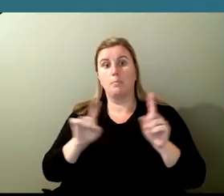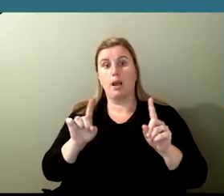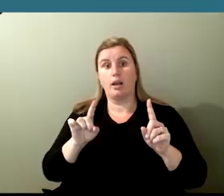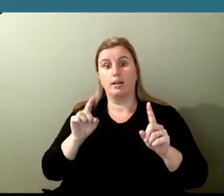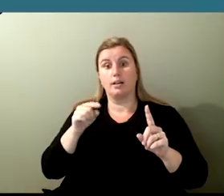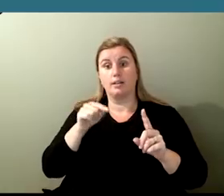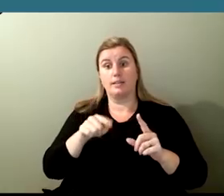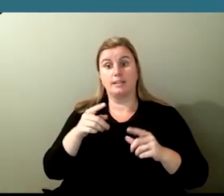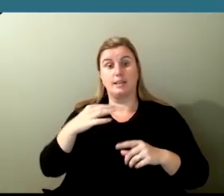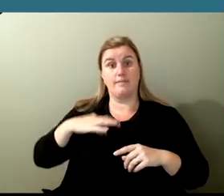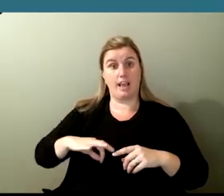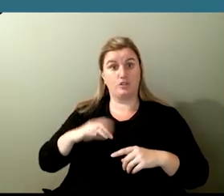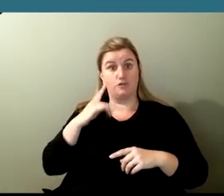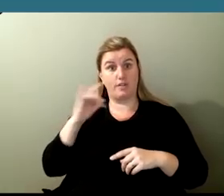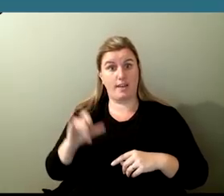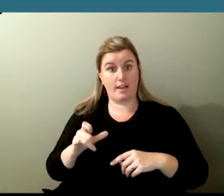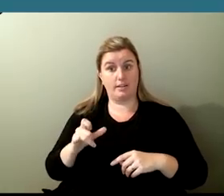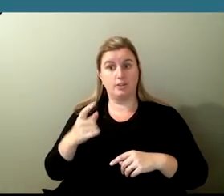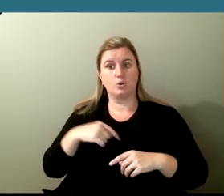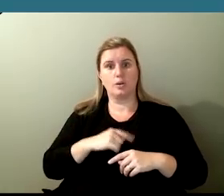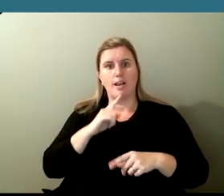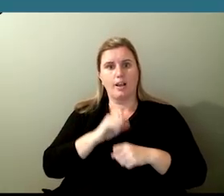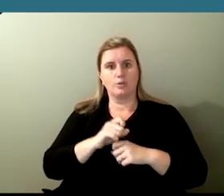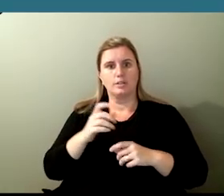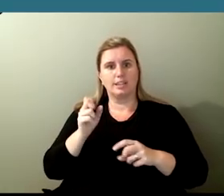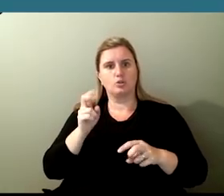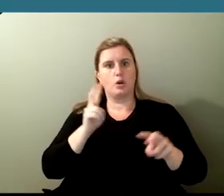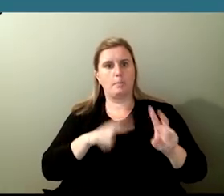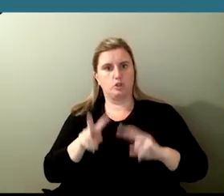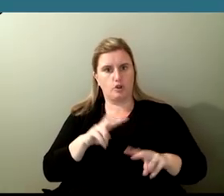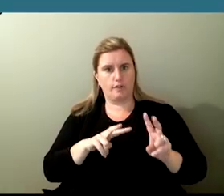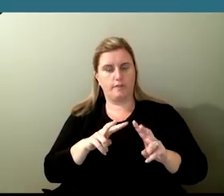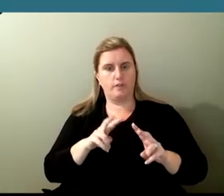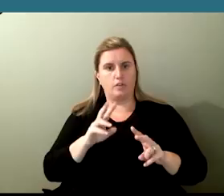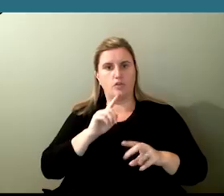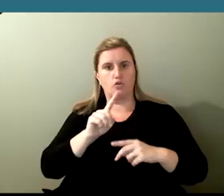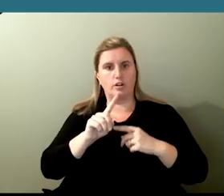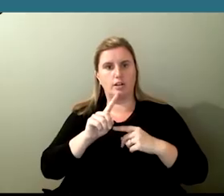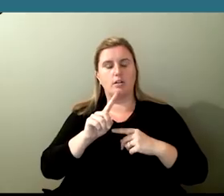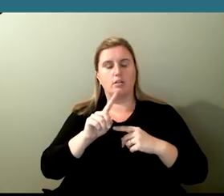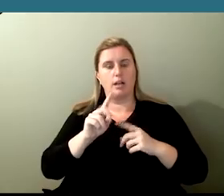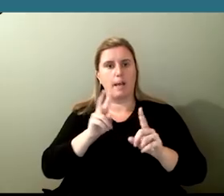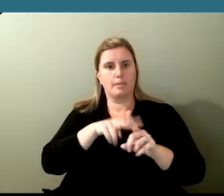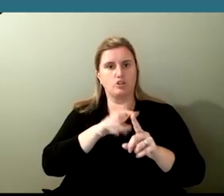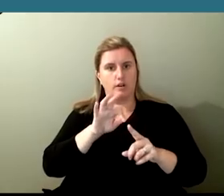the advantage of this is that we actually get to observe the real application of the